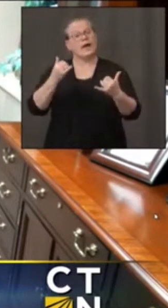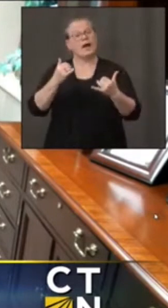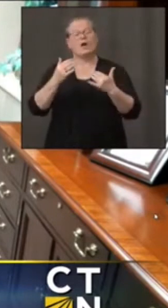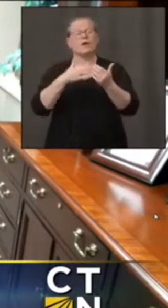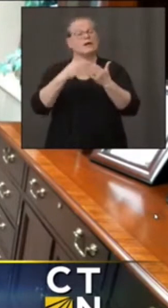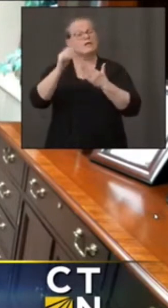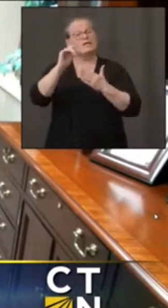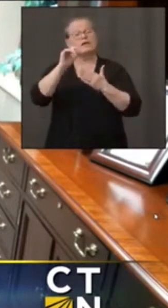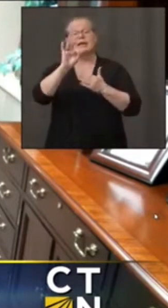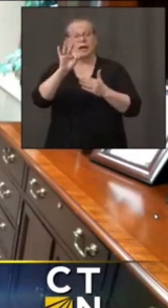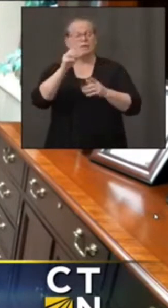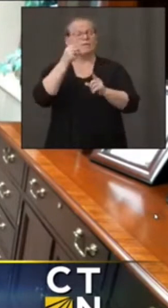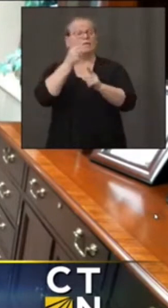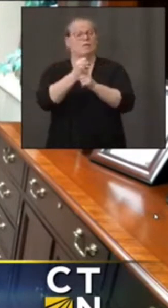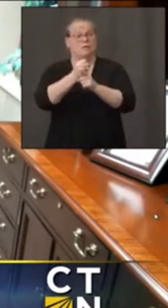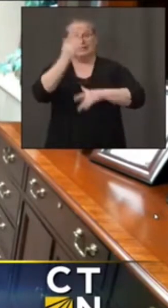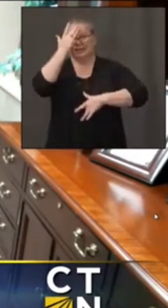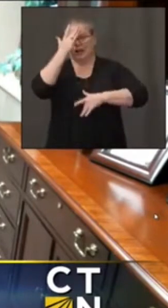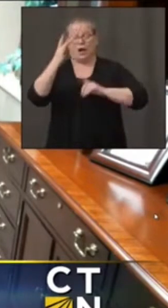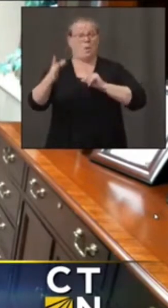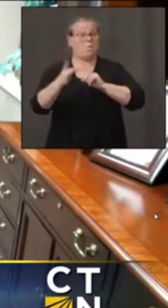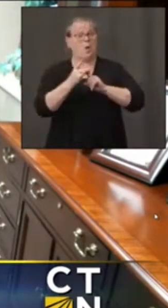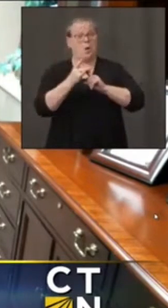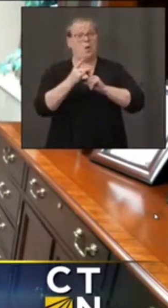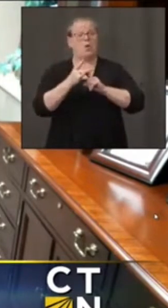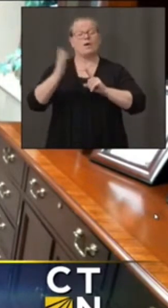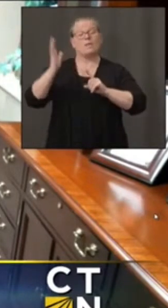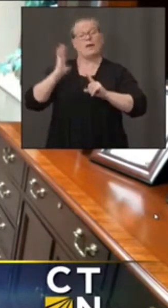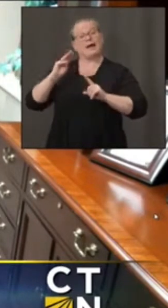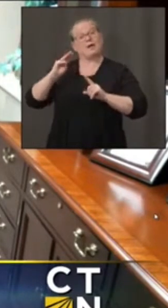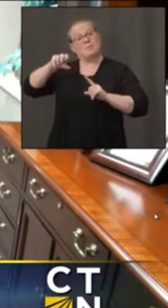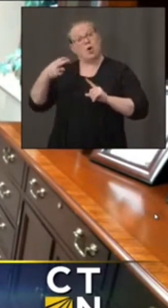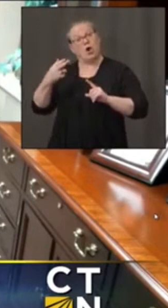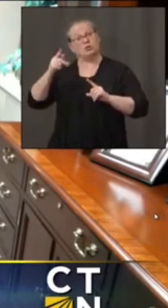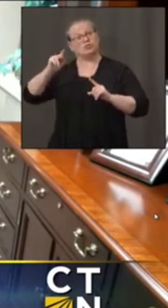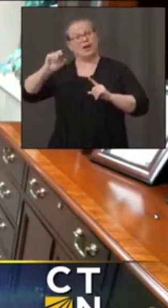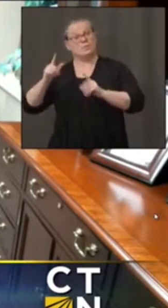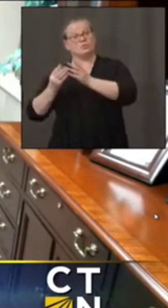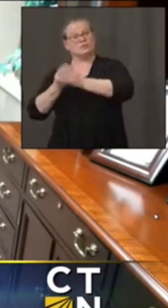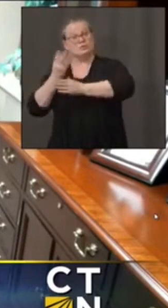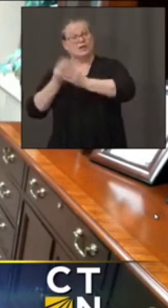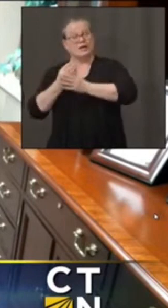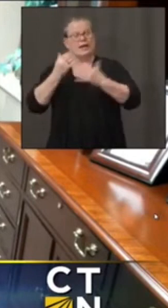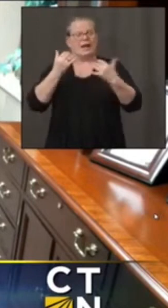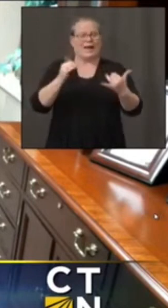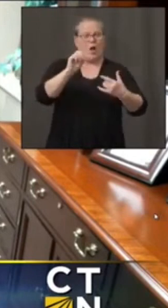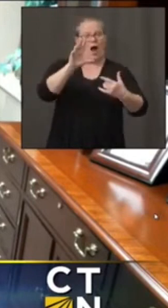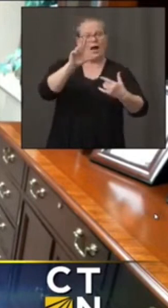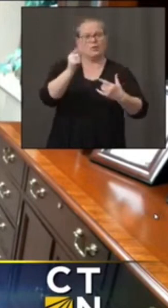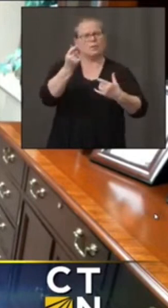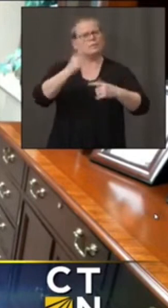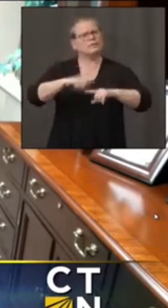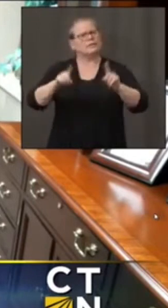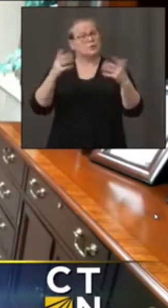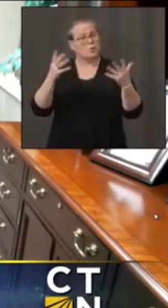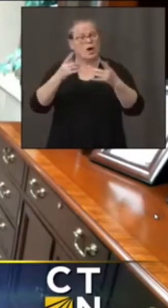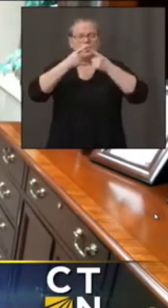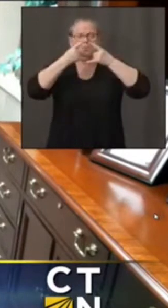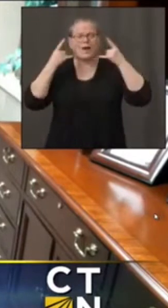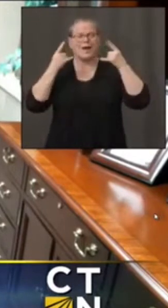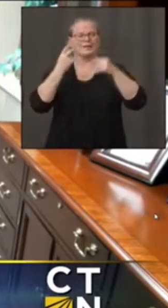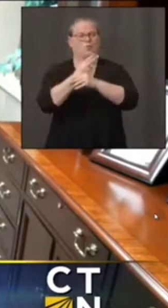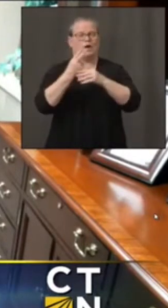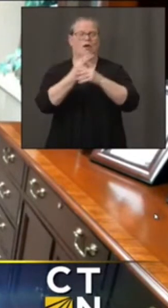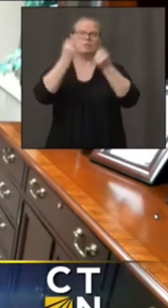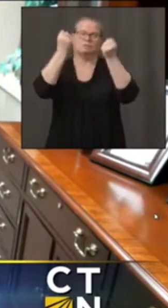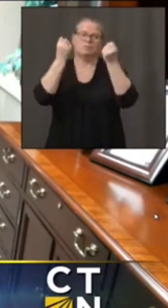more individuals are wearing masks. And it's pretty clear, and there's ample evidence now, that wearing a mask actually, even